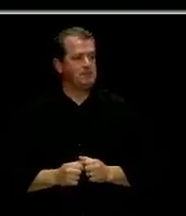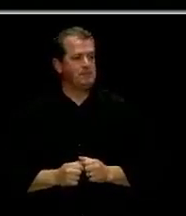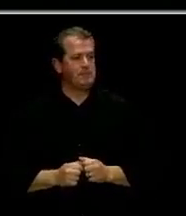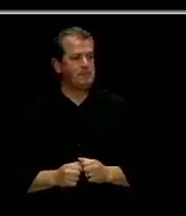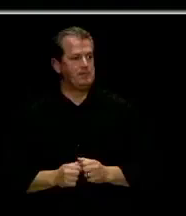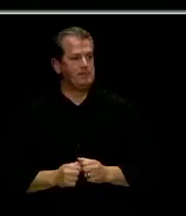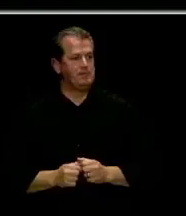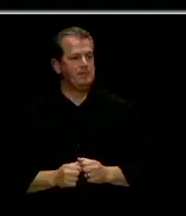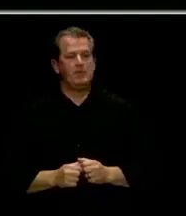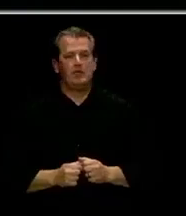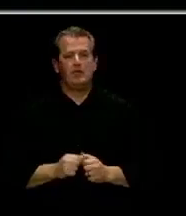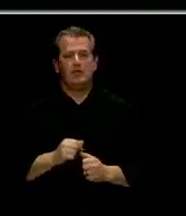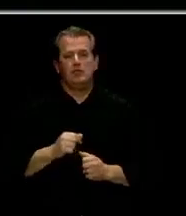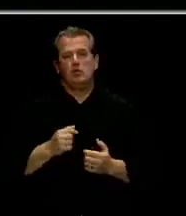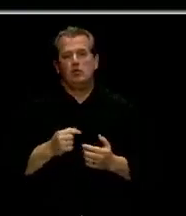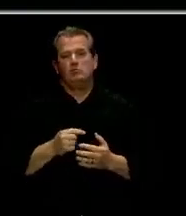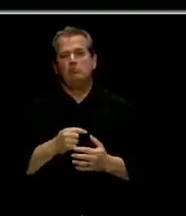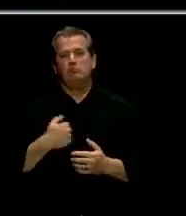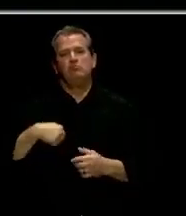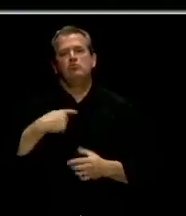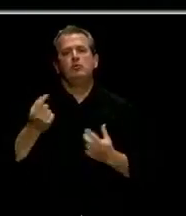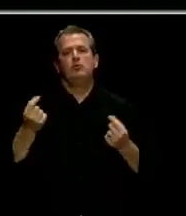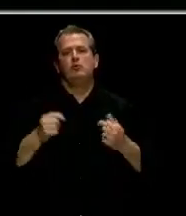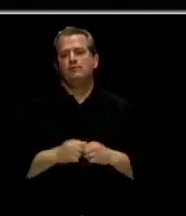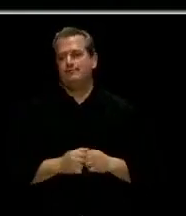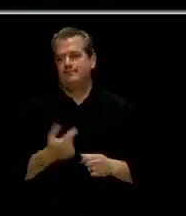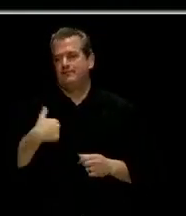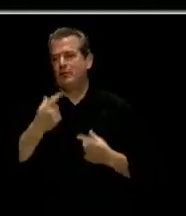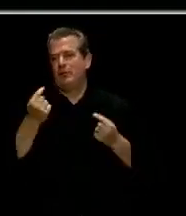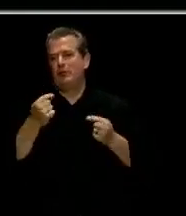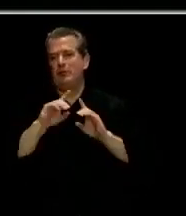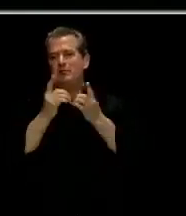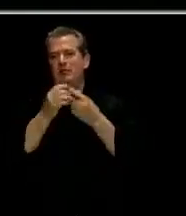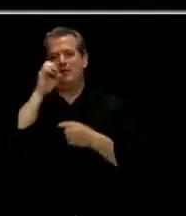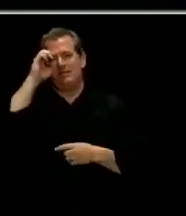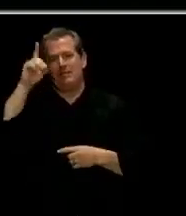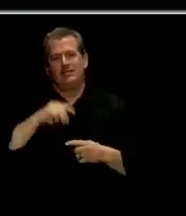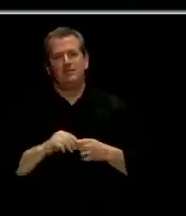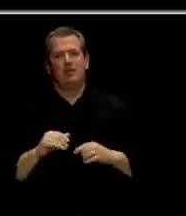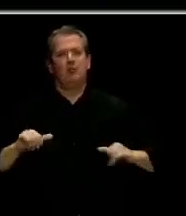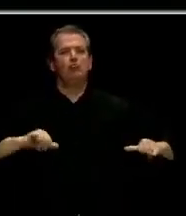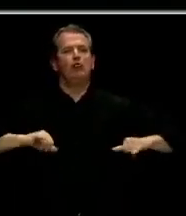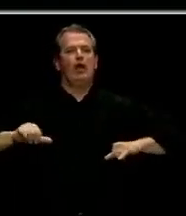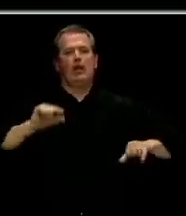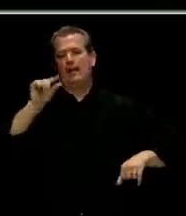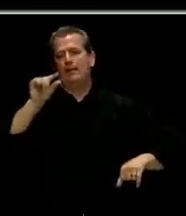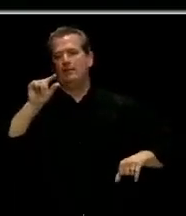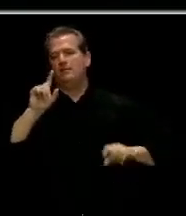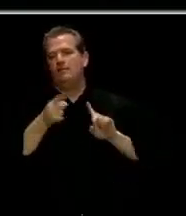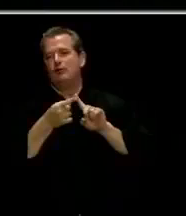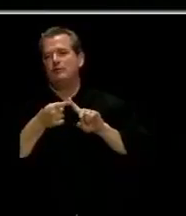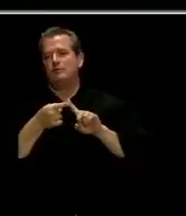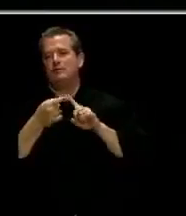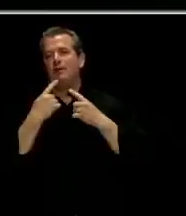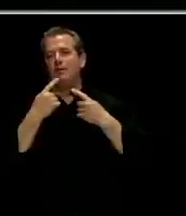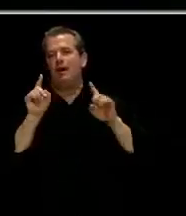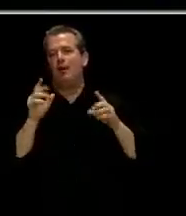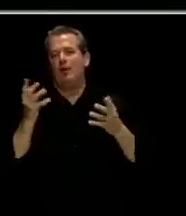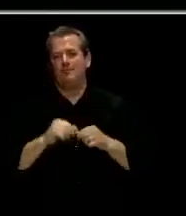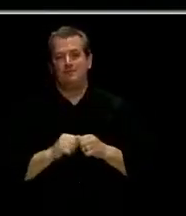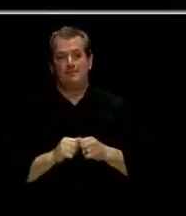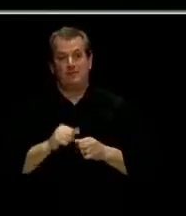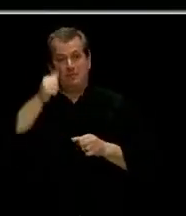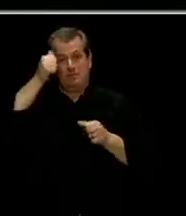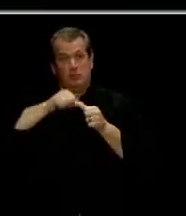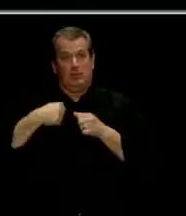I'll speak a little bit about what we do at the Department of Education. Start with bragging on some accomplishments. So Florida, when I